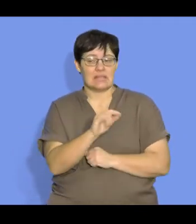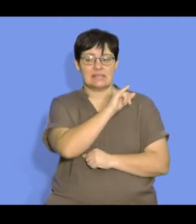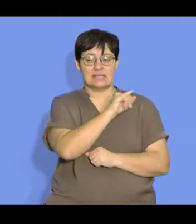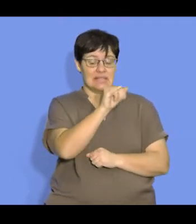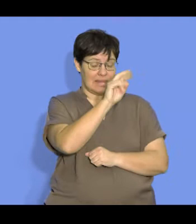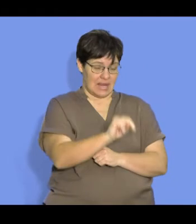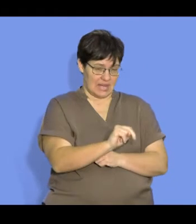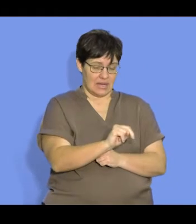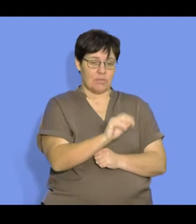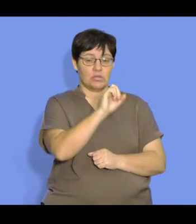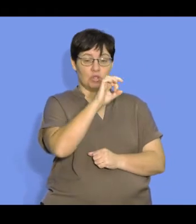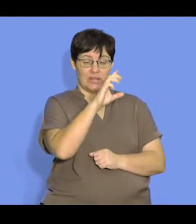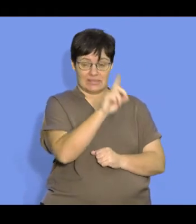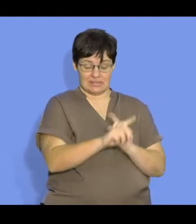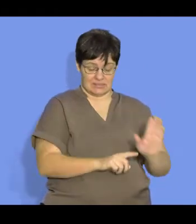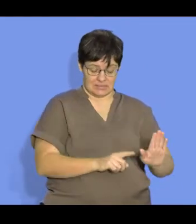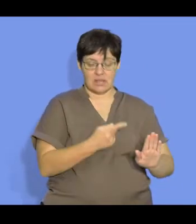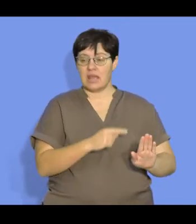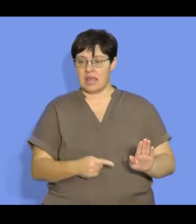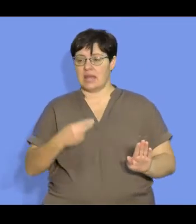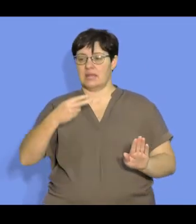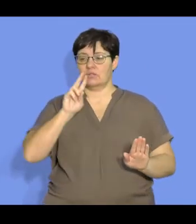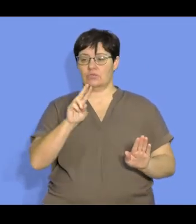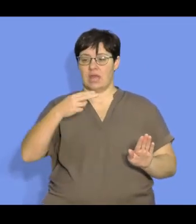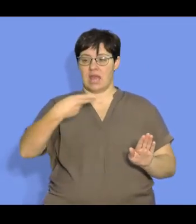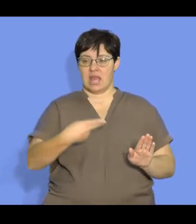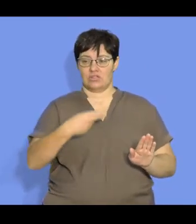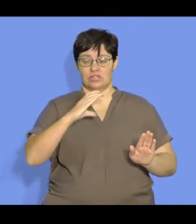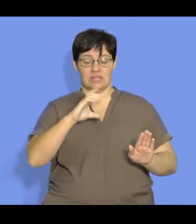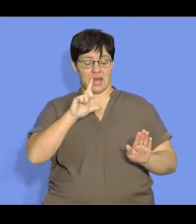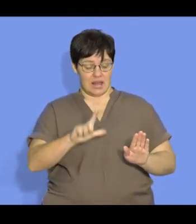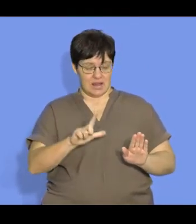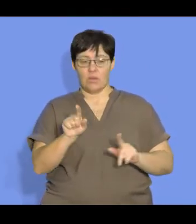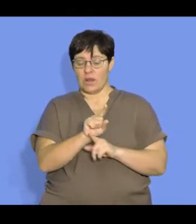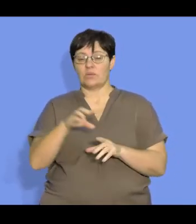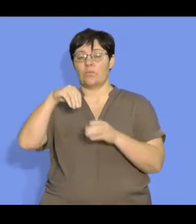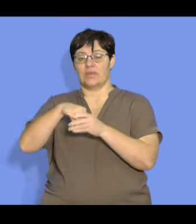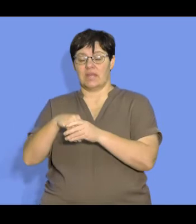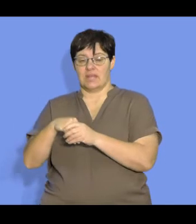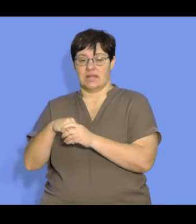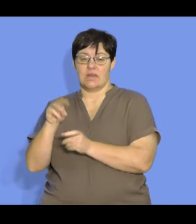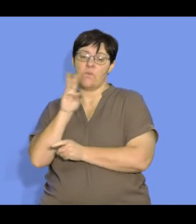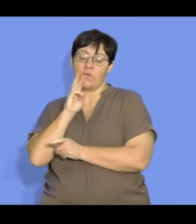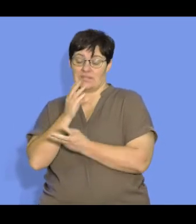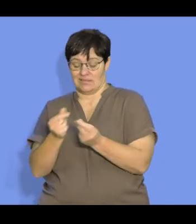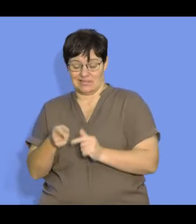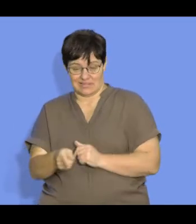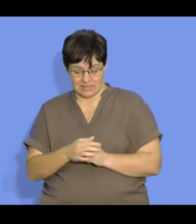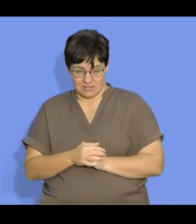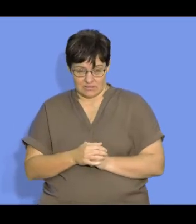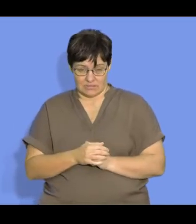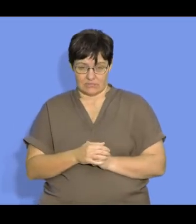zinc, which is a solid, and hydrochloric acid that is in solution. The reaction